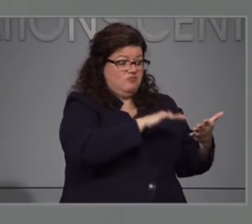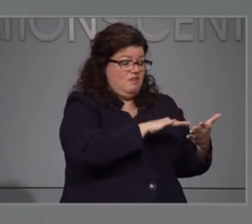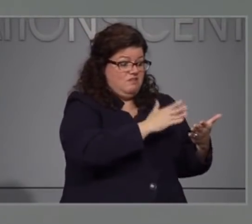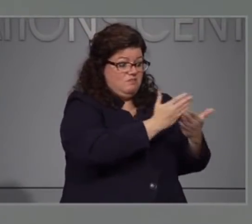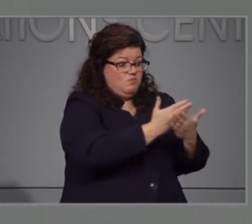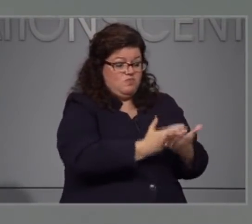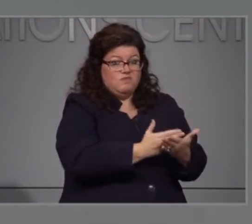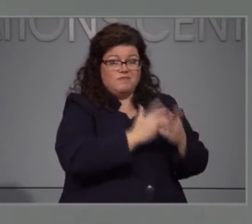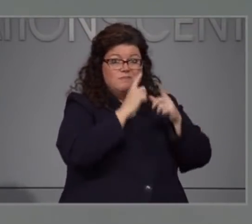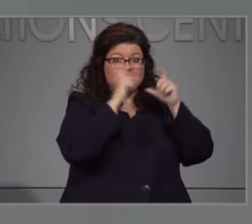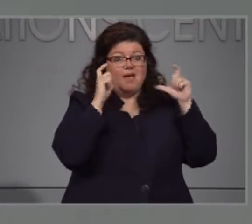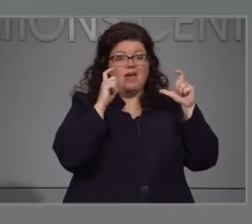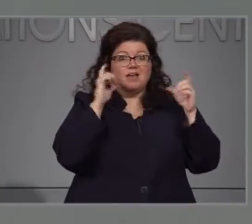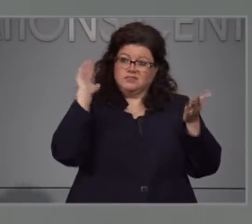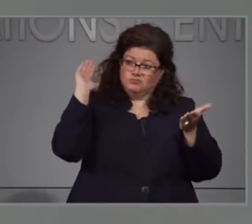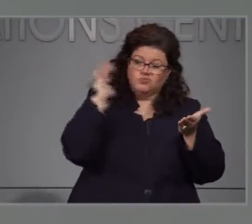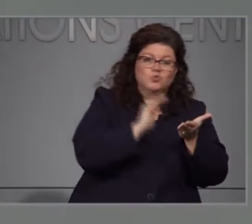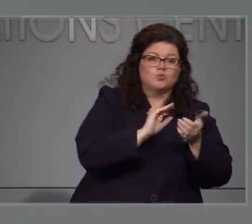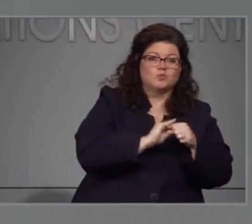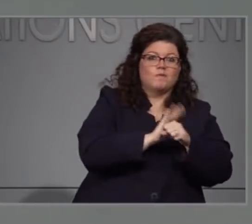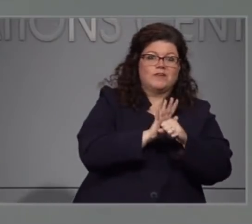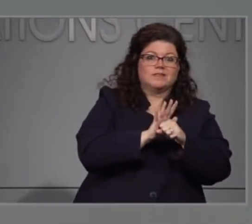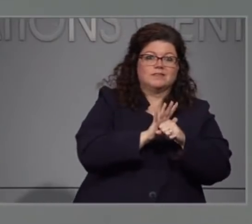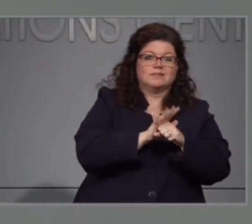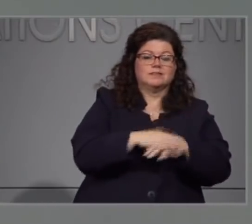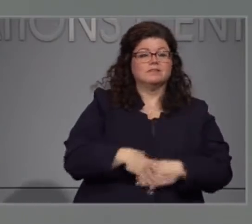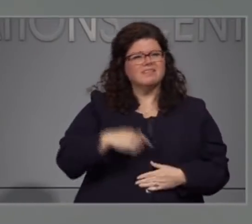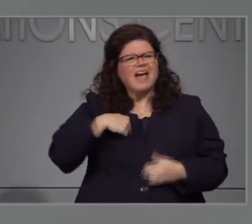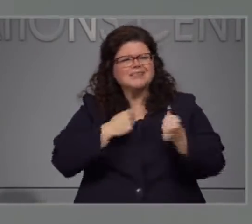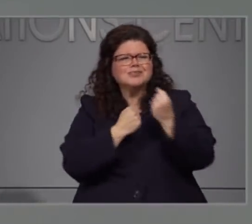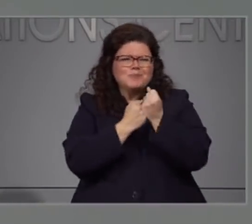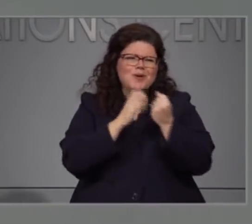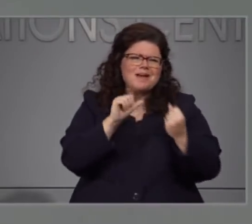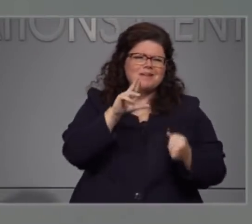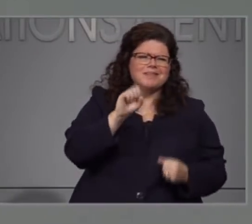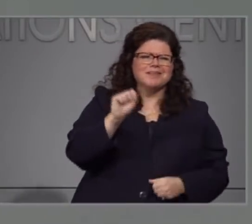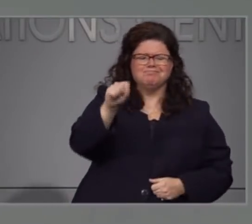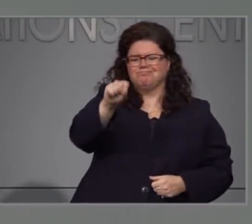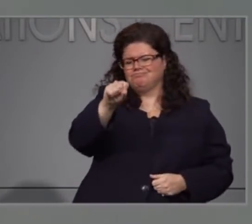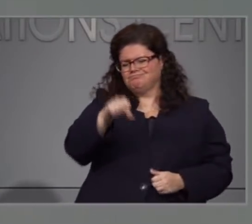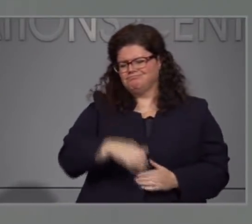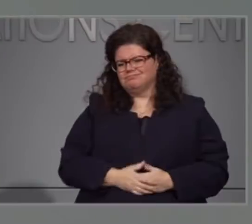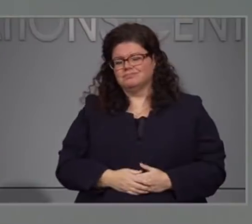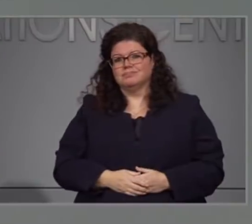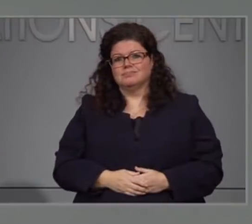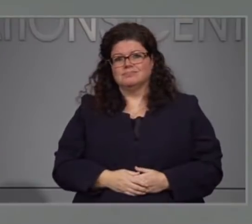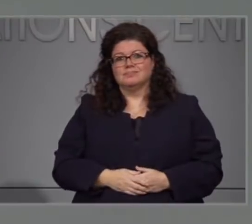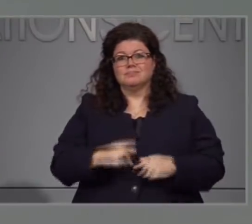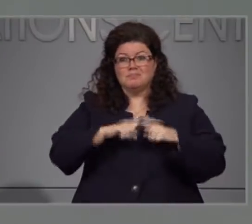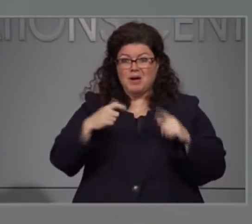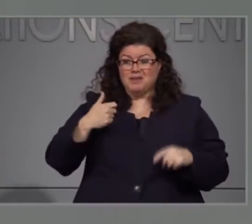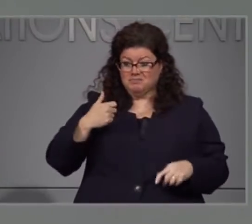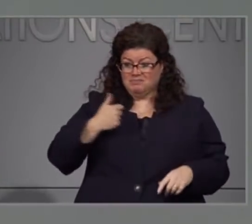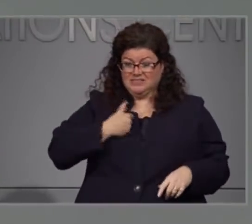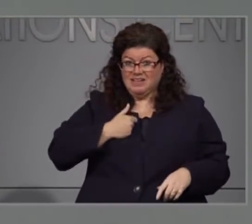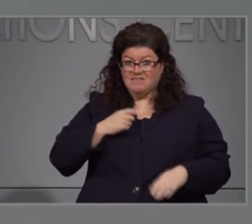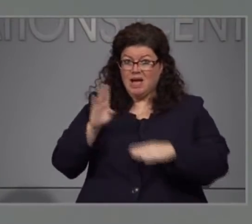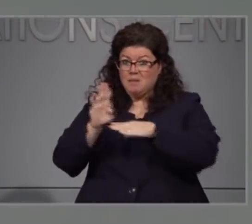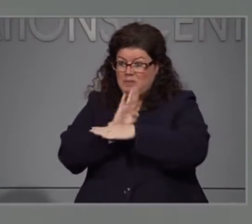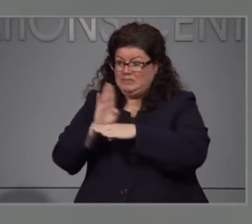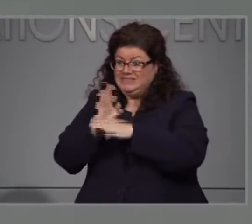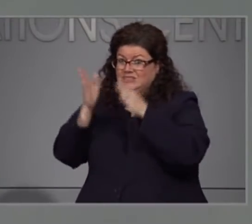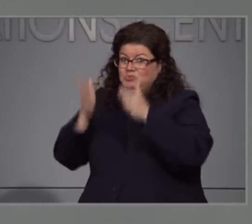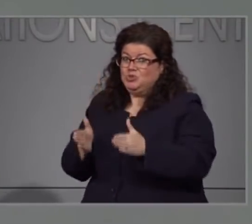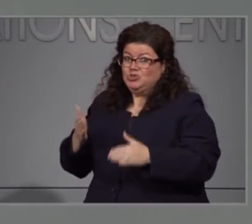I'm also here not just as someone who's pro-health. I'm here as someone who's 100% pro-business.